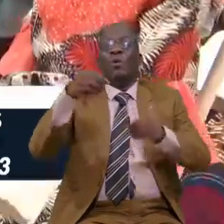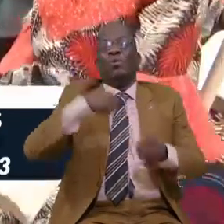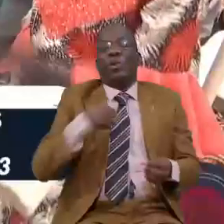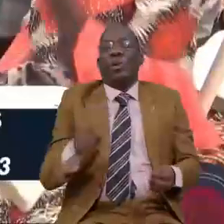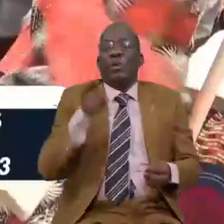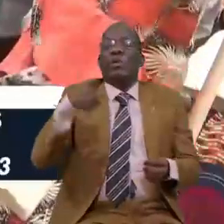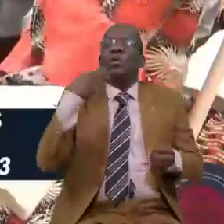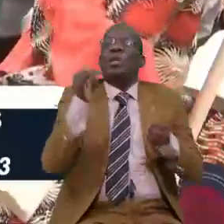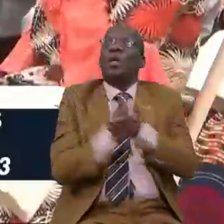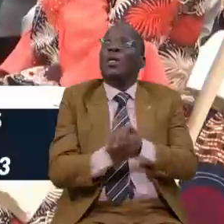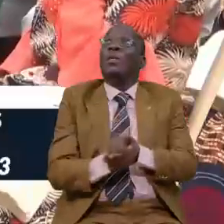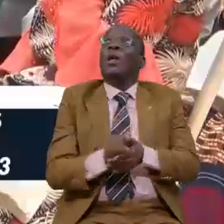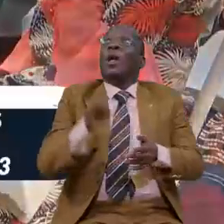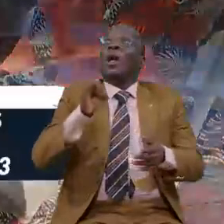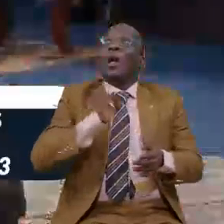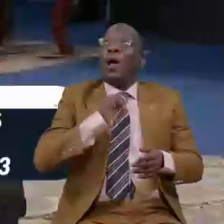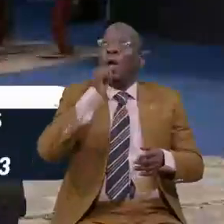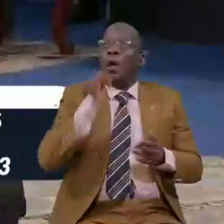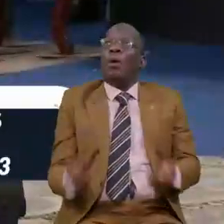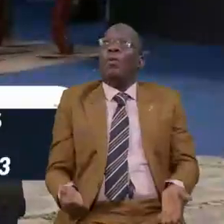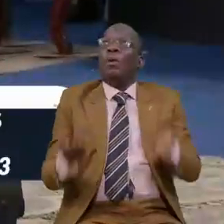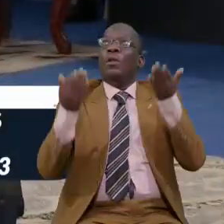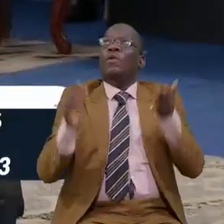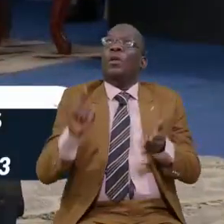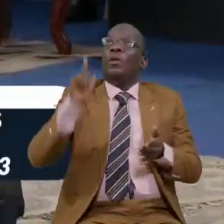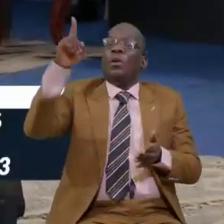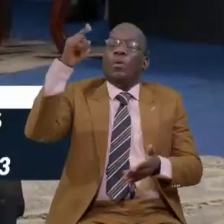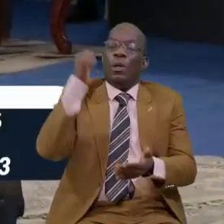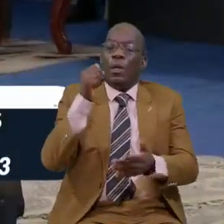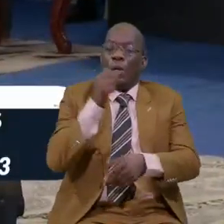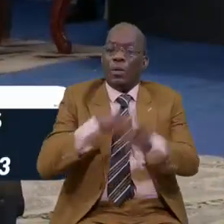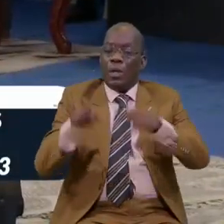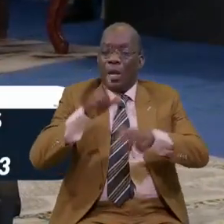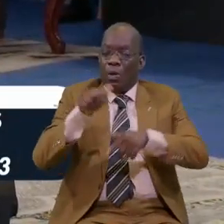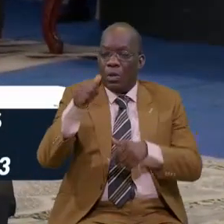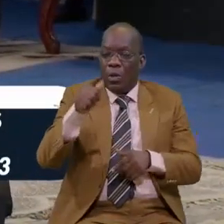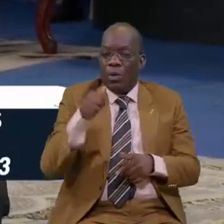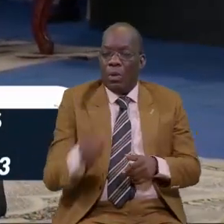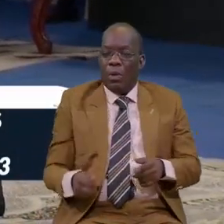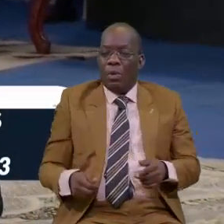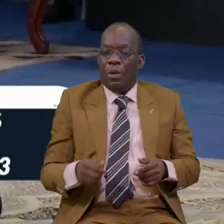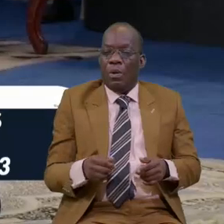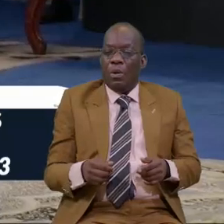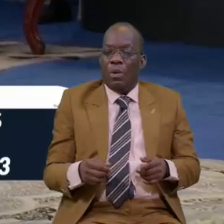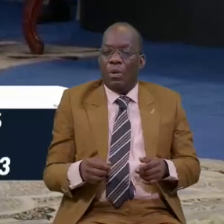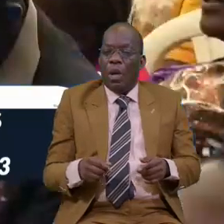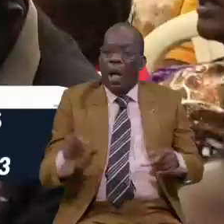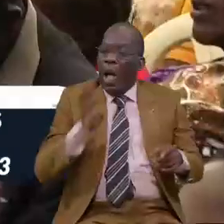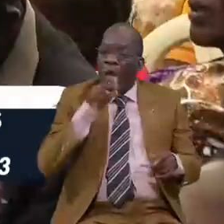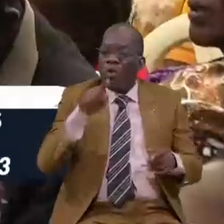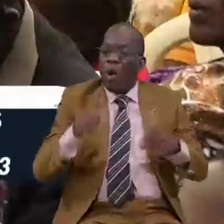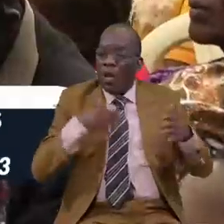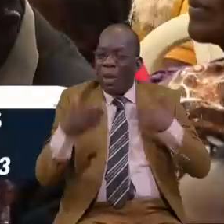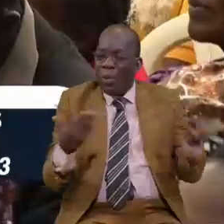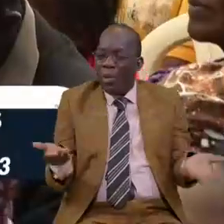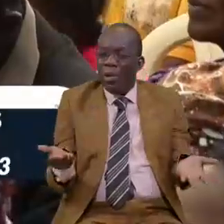am lifted up. I thought you'd be as exalted as I am. And he